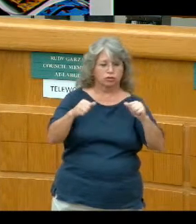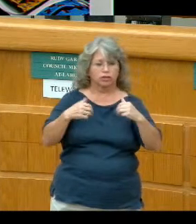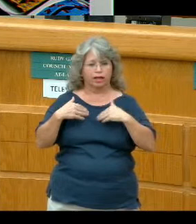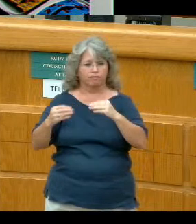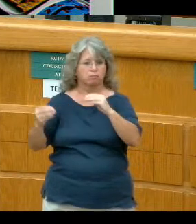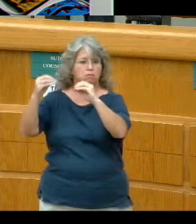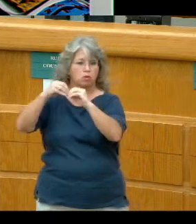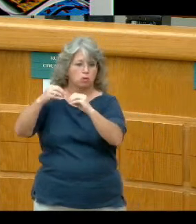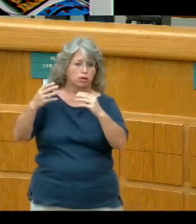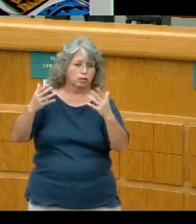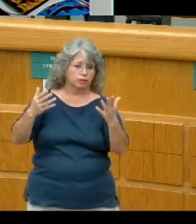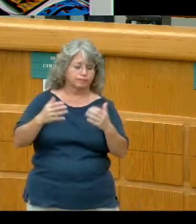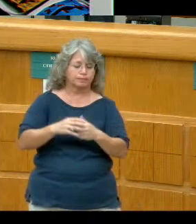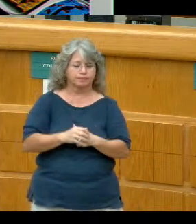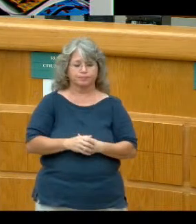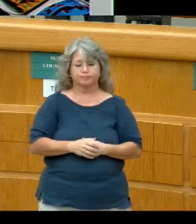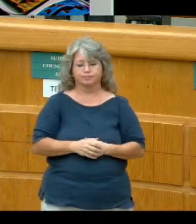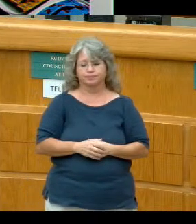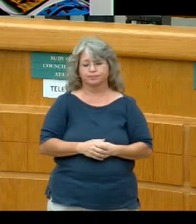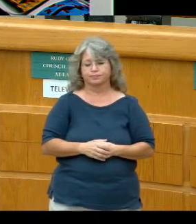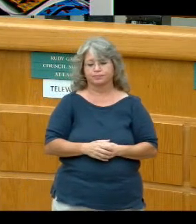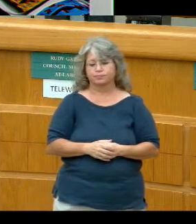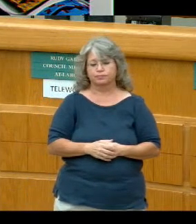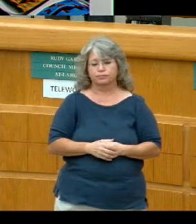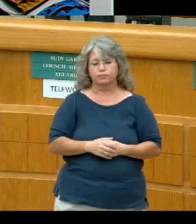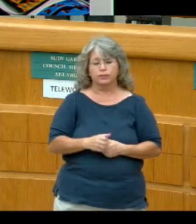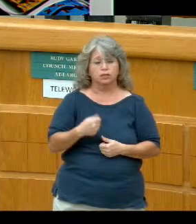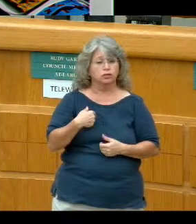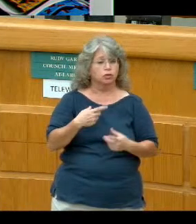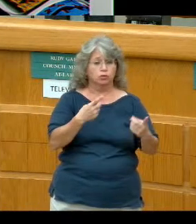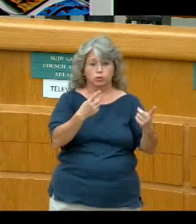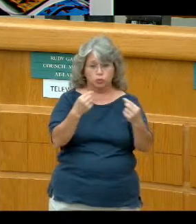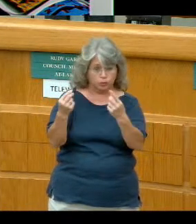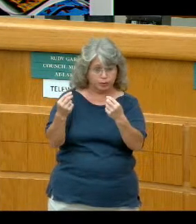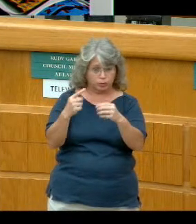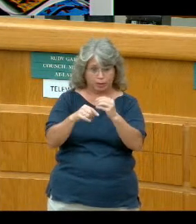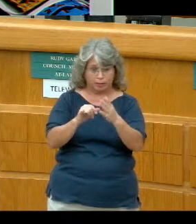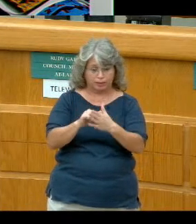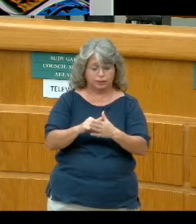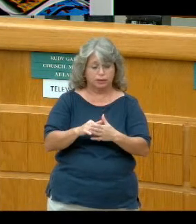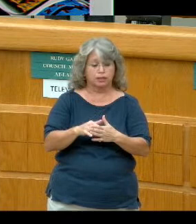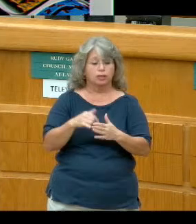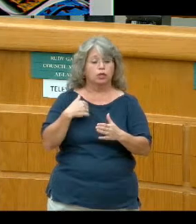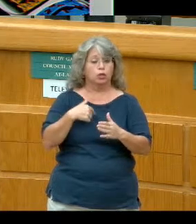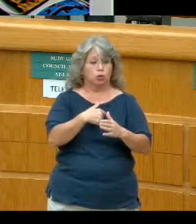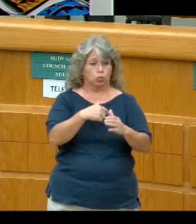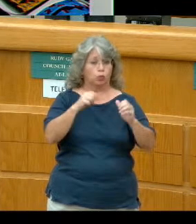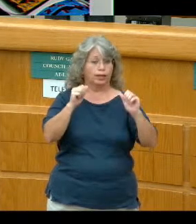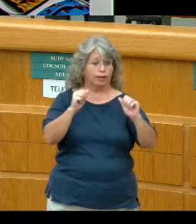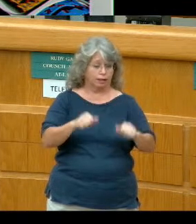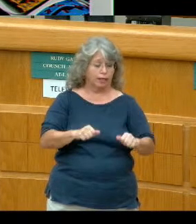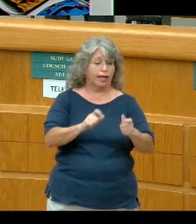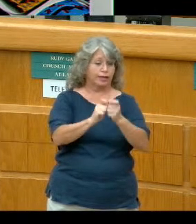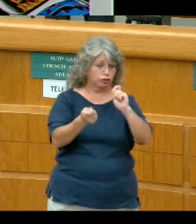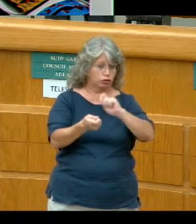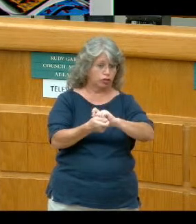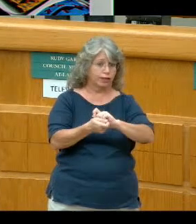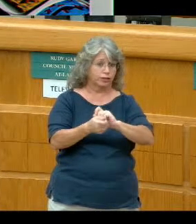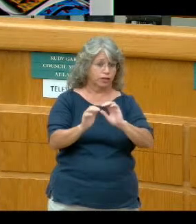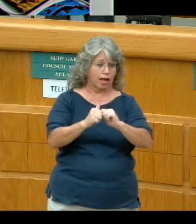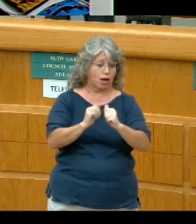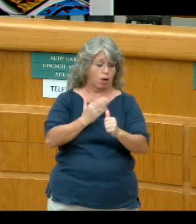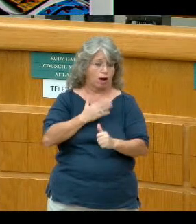that's where we come into play. So what are we going to do about this? We can change, we can affect how this future plays